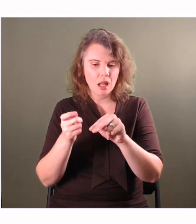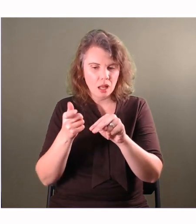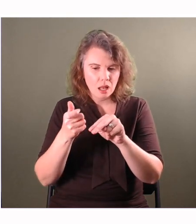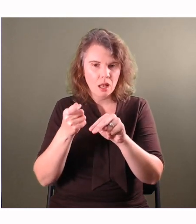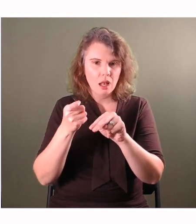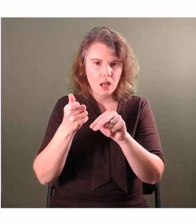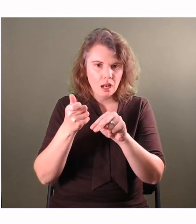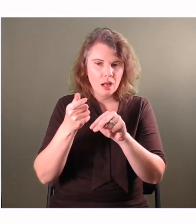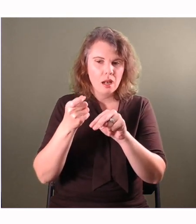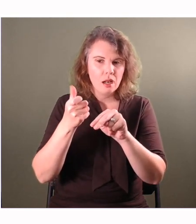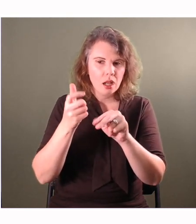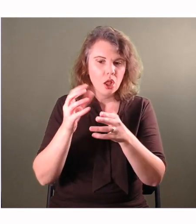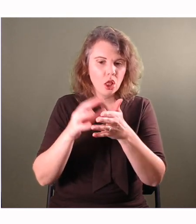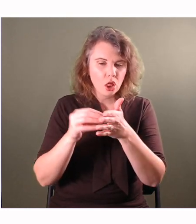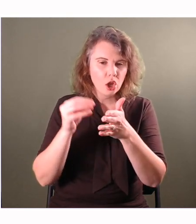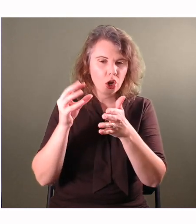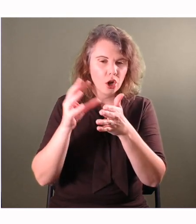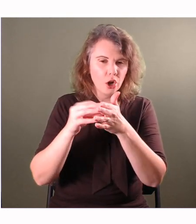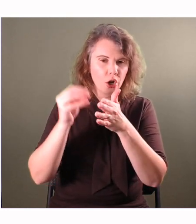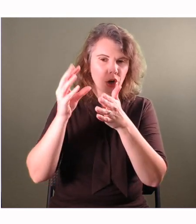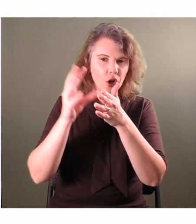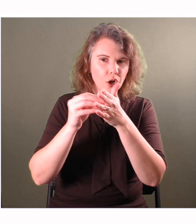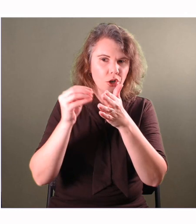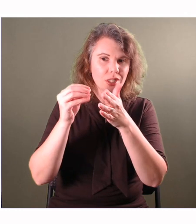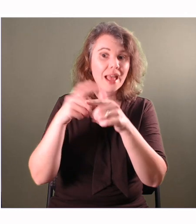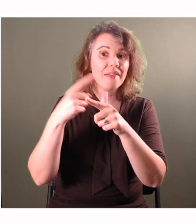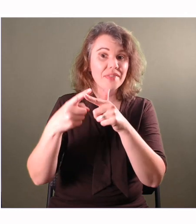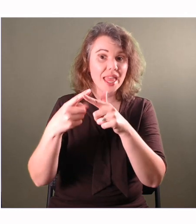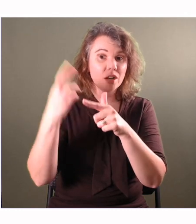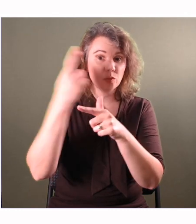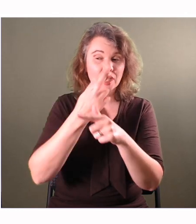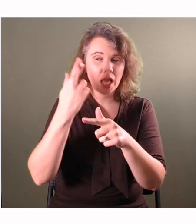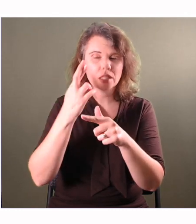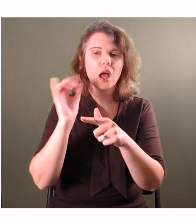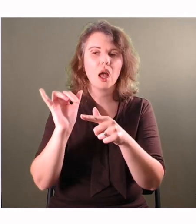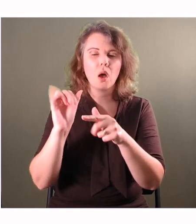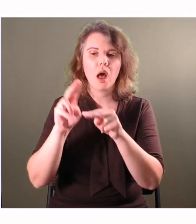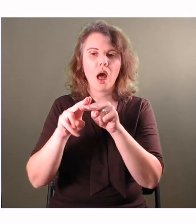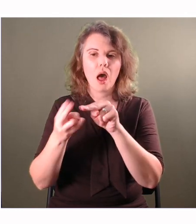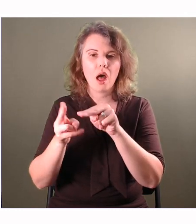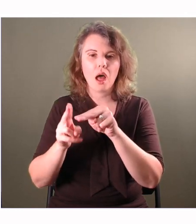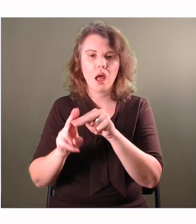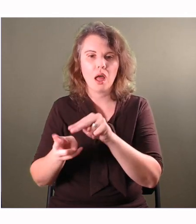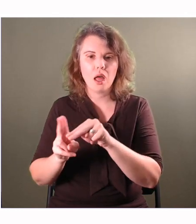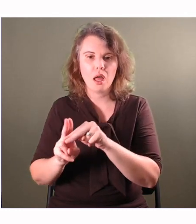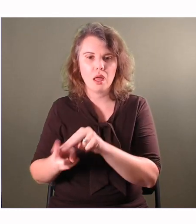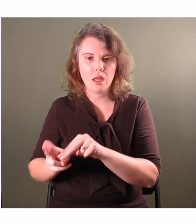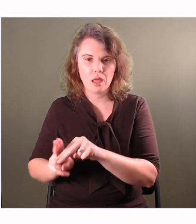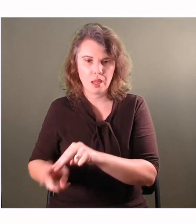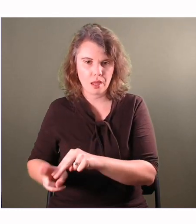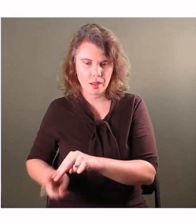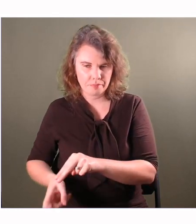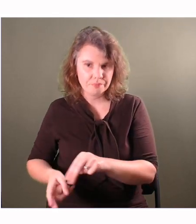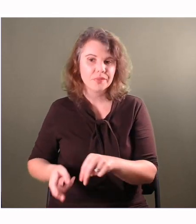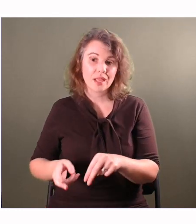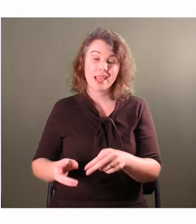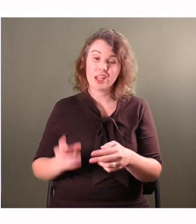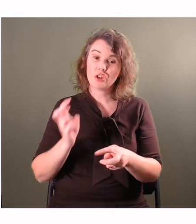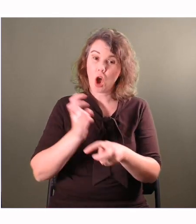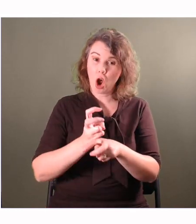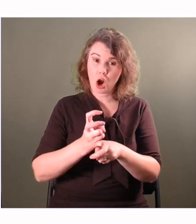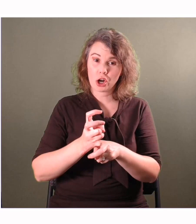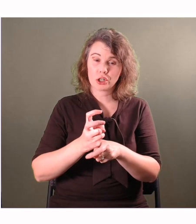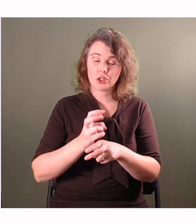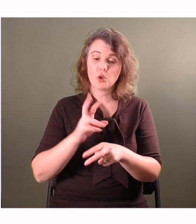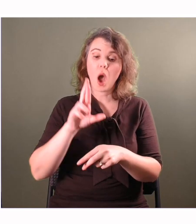incrementally learns, and once it gets somewhere, it starts unlearning. And it's hard to sort of learn the new